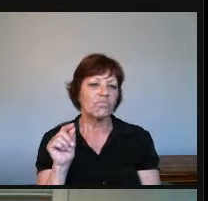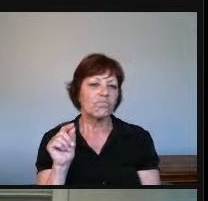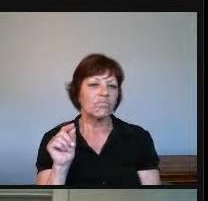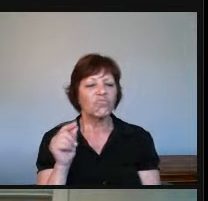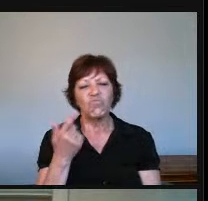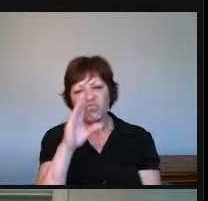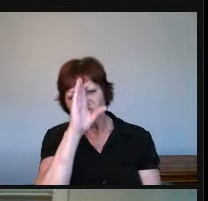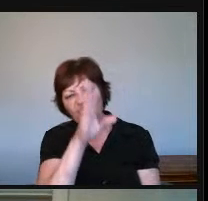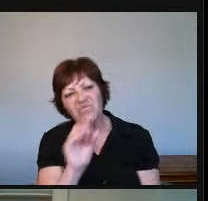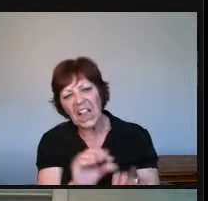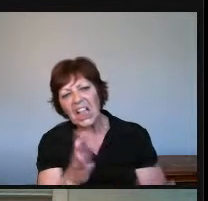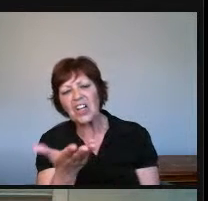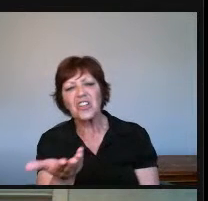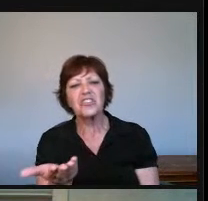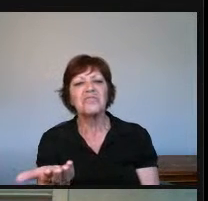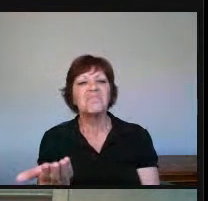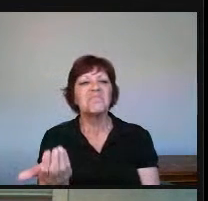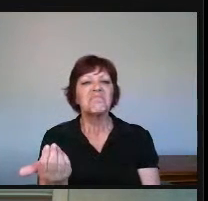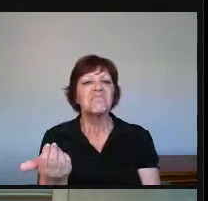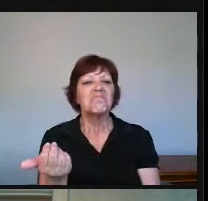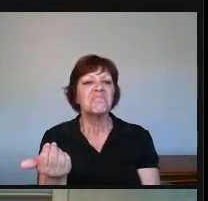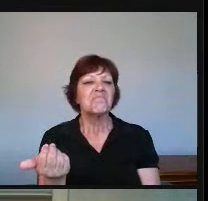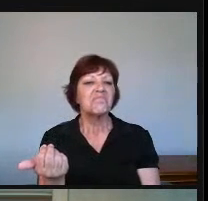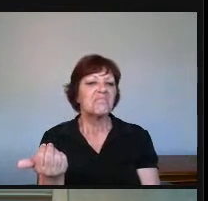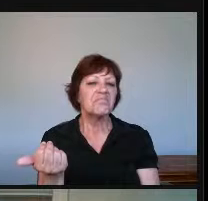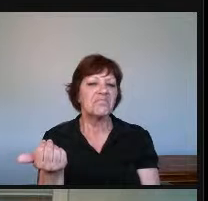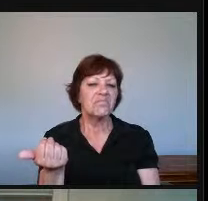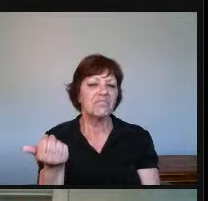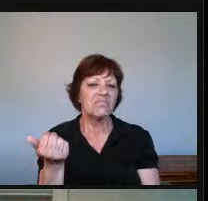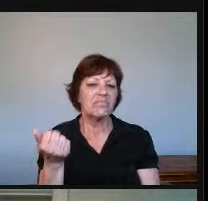Pretty straightforward there.